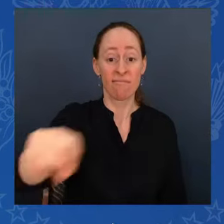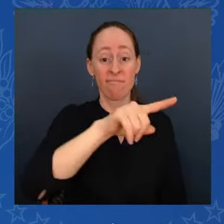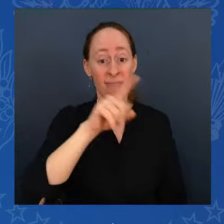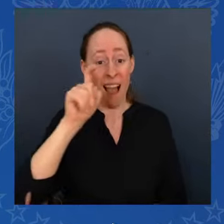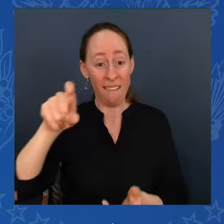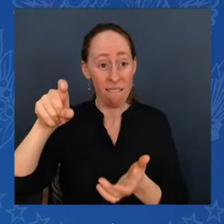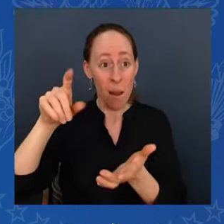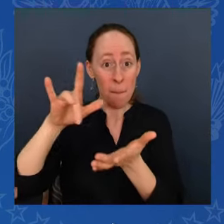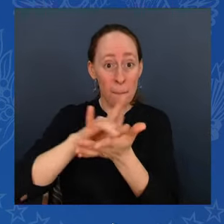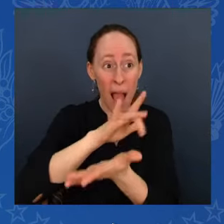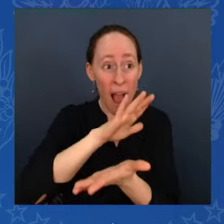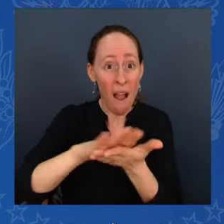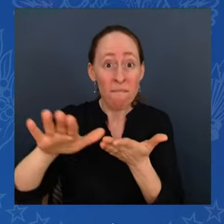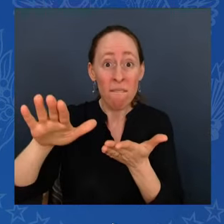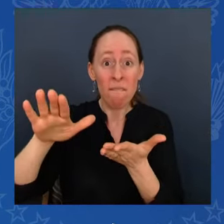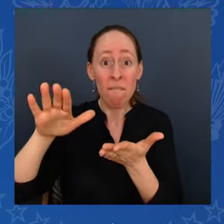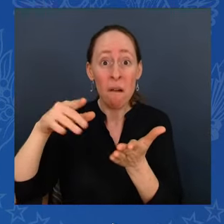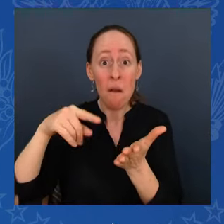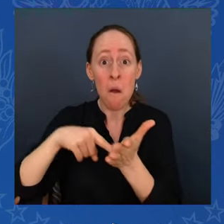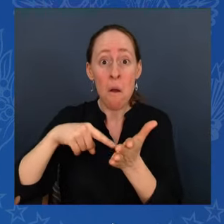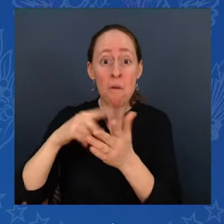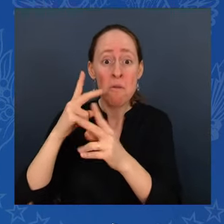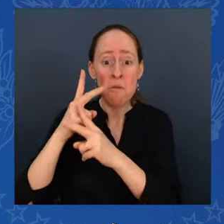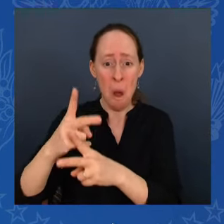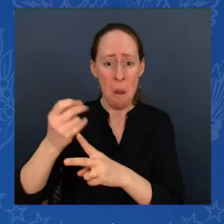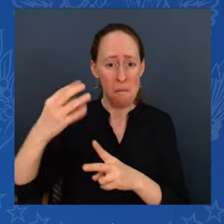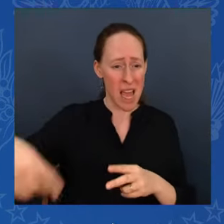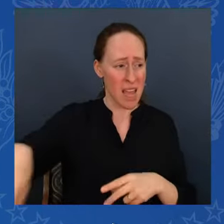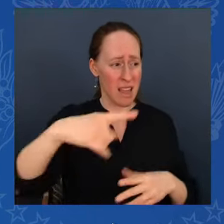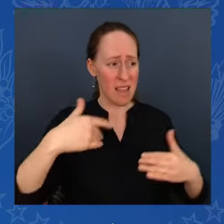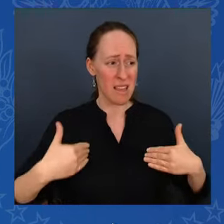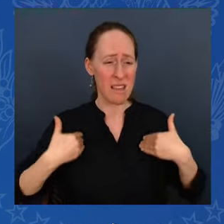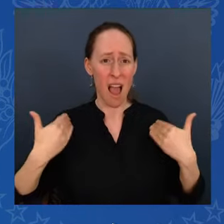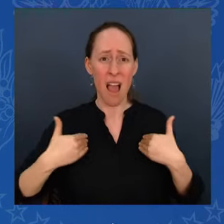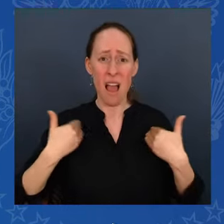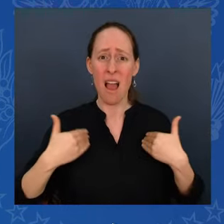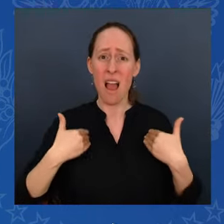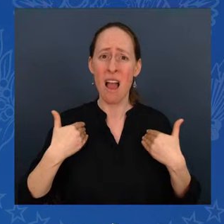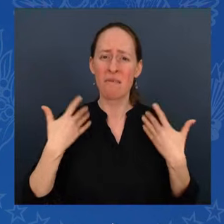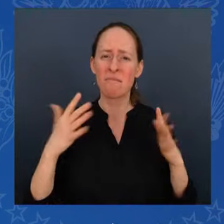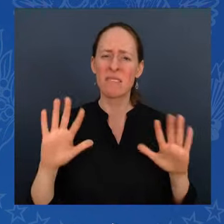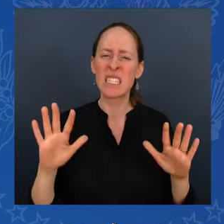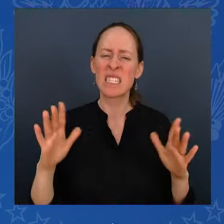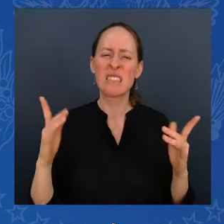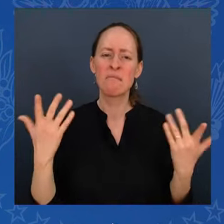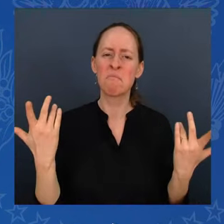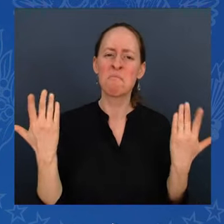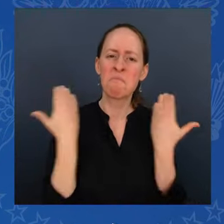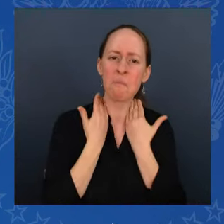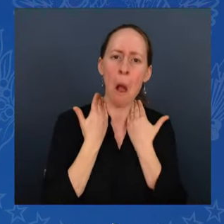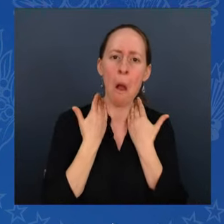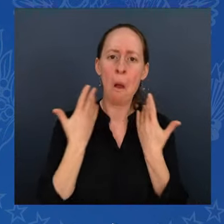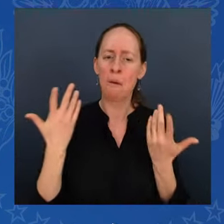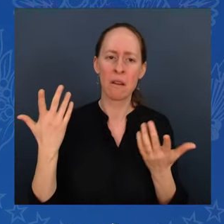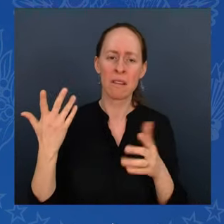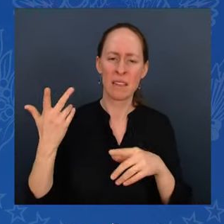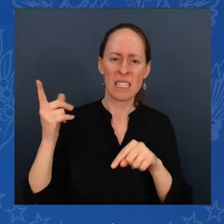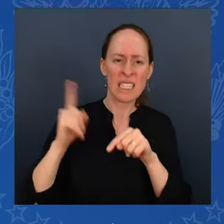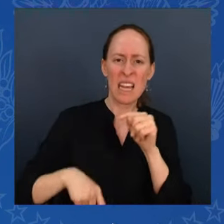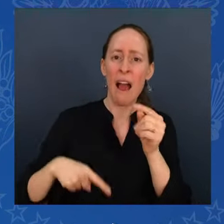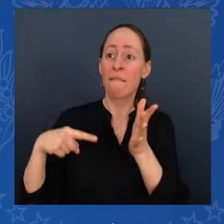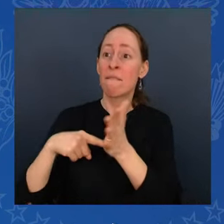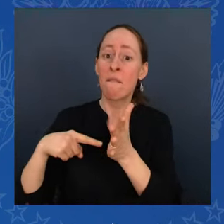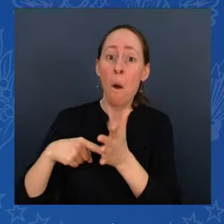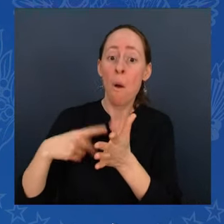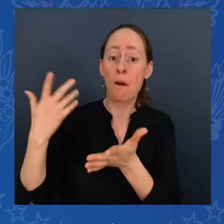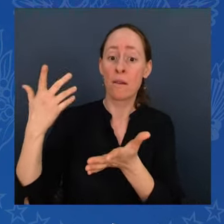young people, are saddled with unsustainable debts in exchange for a college degree. The ability for working and middle-class folks to repay their